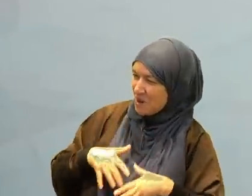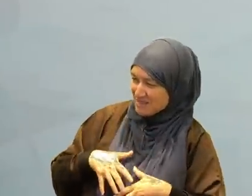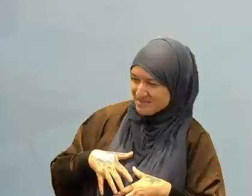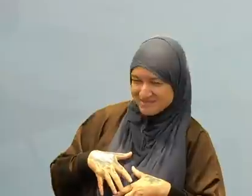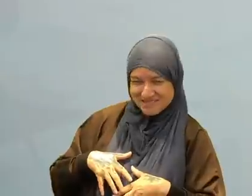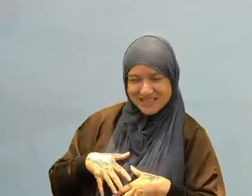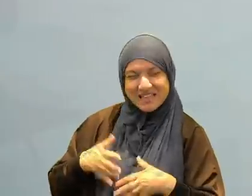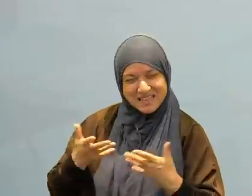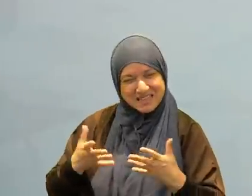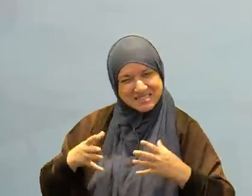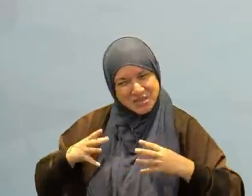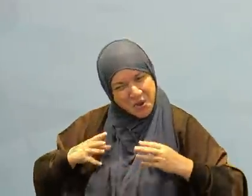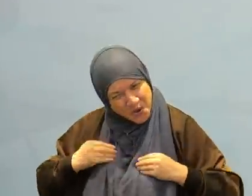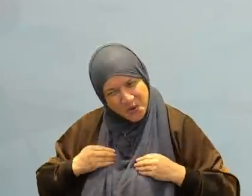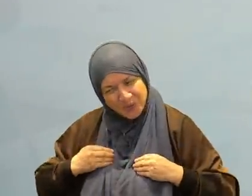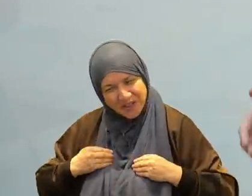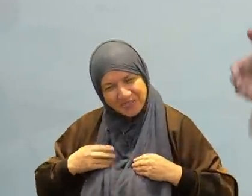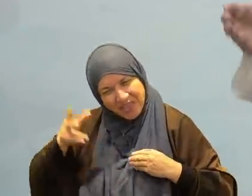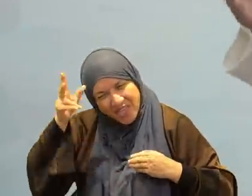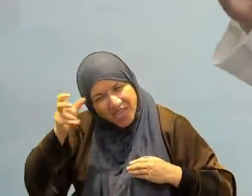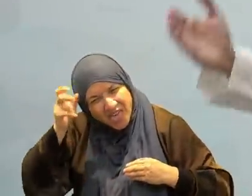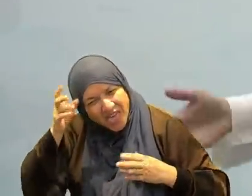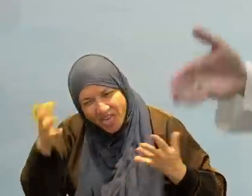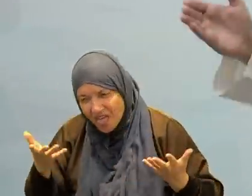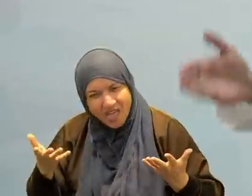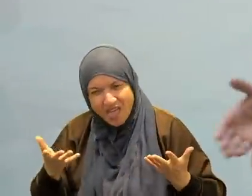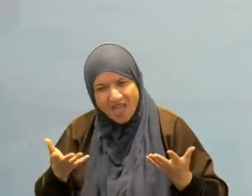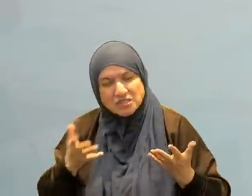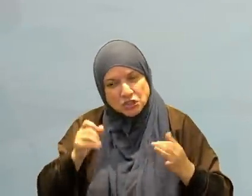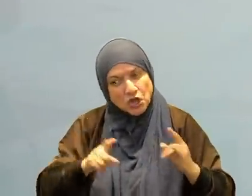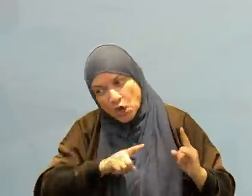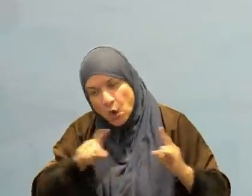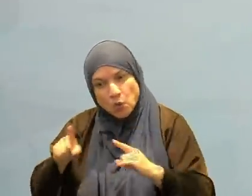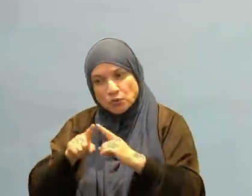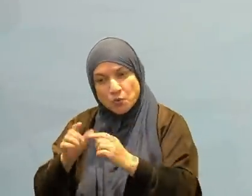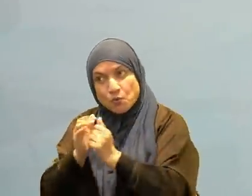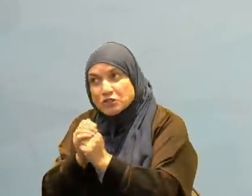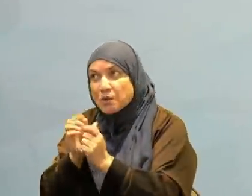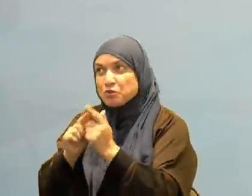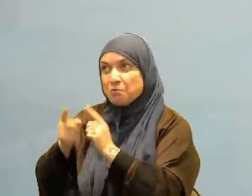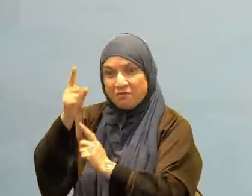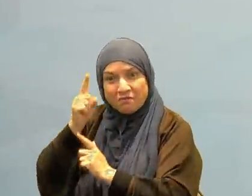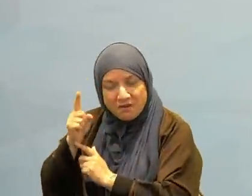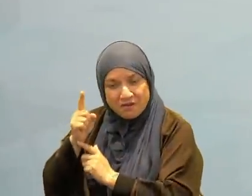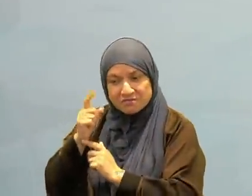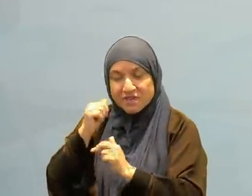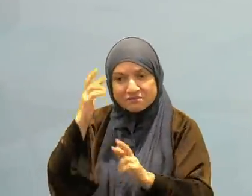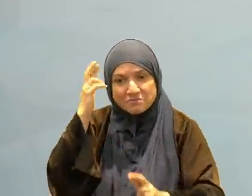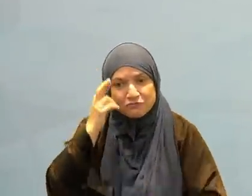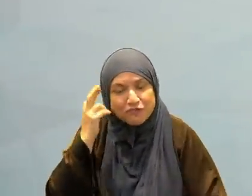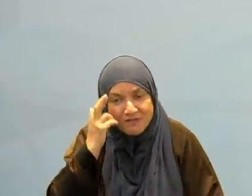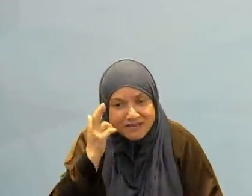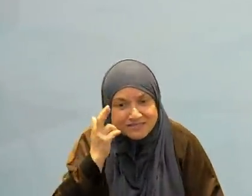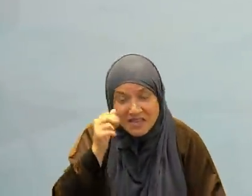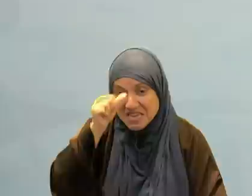end of times? Is it Yawm al-Qiyamah? Is it a sign of the end of times? Why does it always have to be a sign of the end of